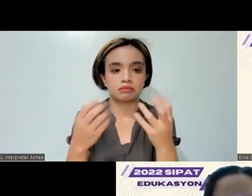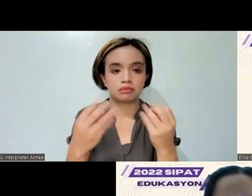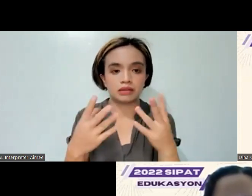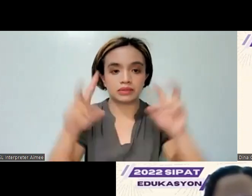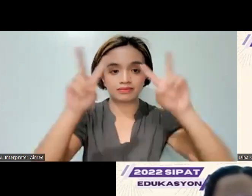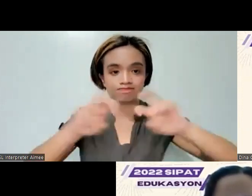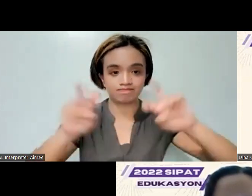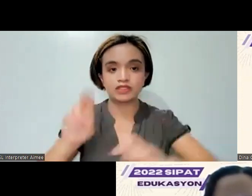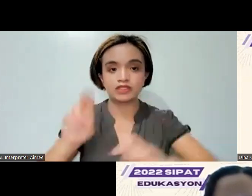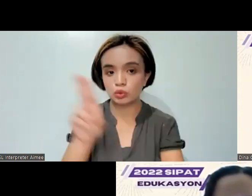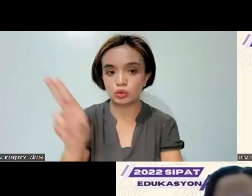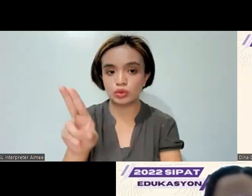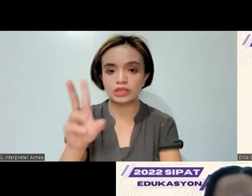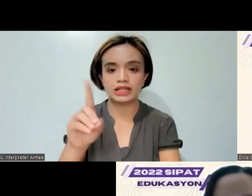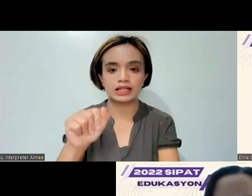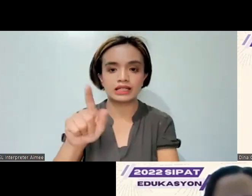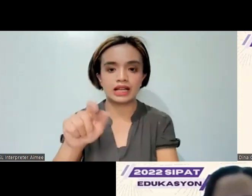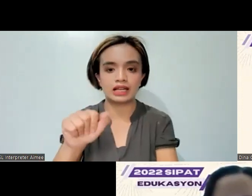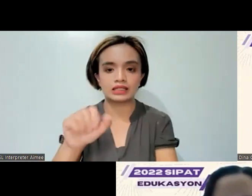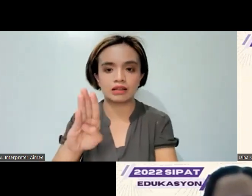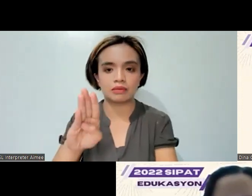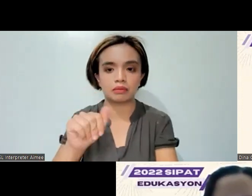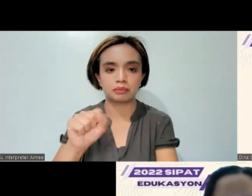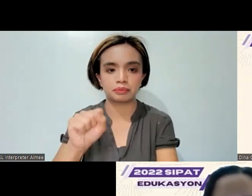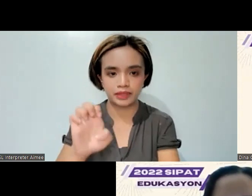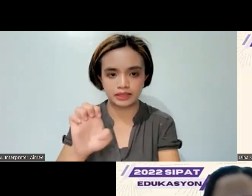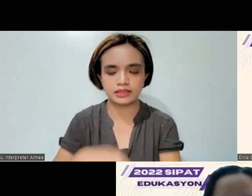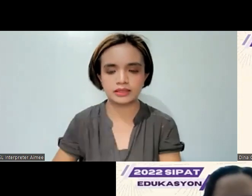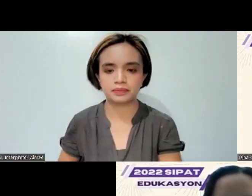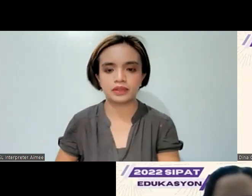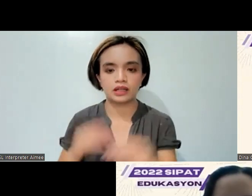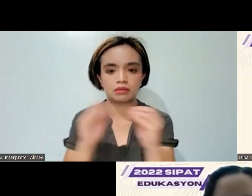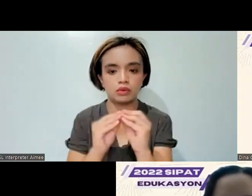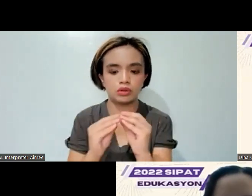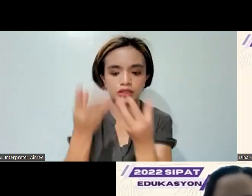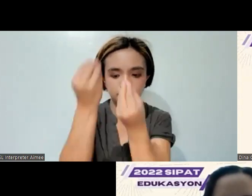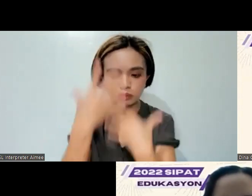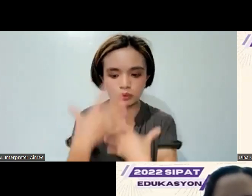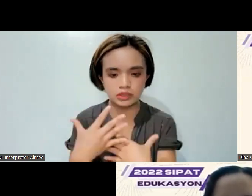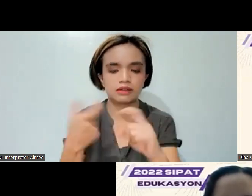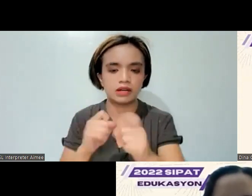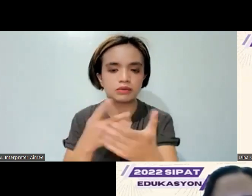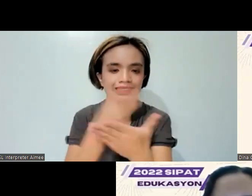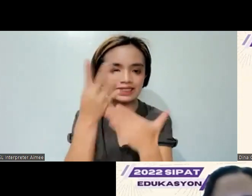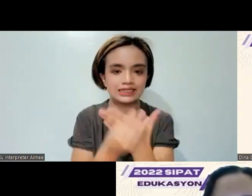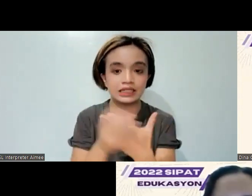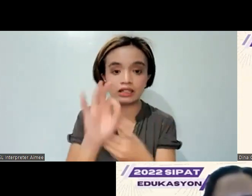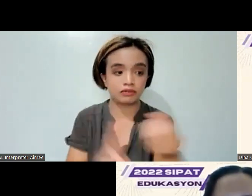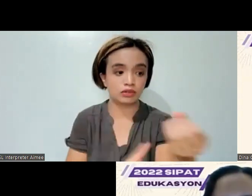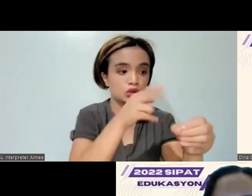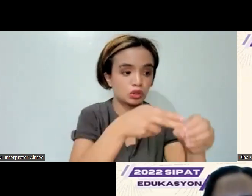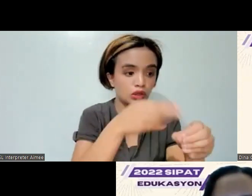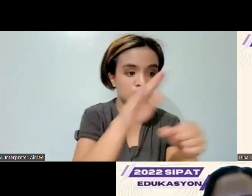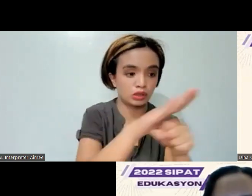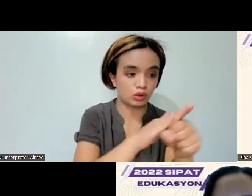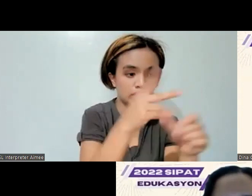of databases that and information from these local programs. Because when you join a local program, for